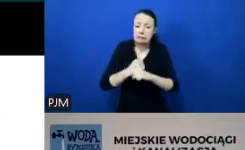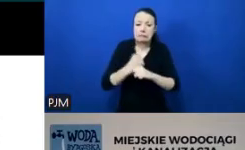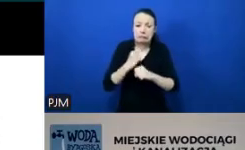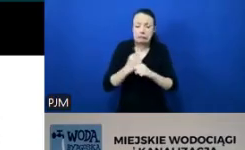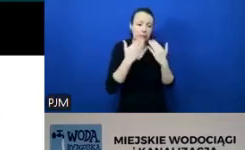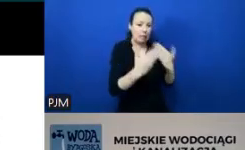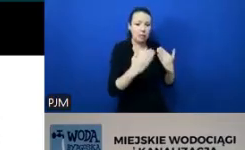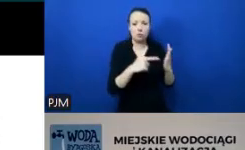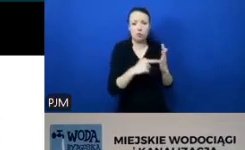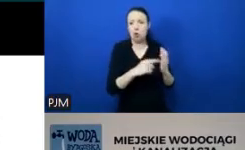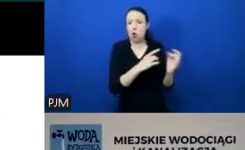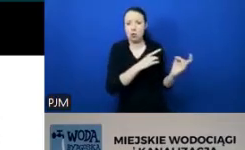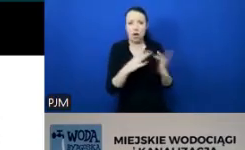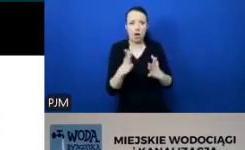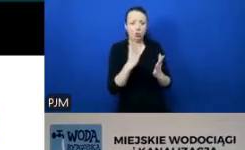difficult,